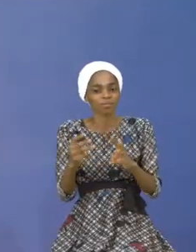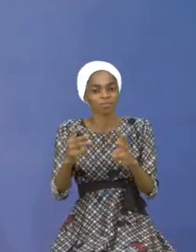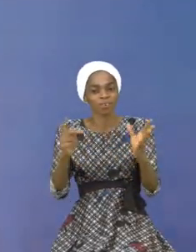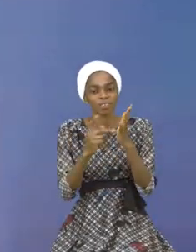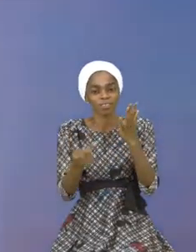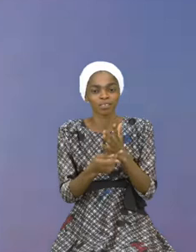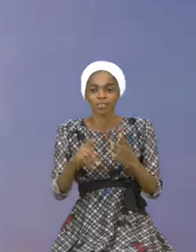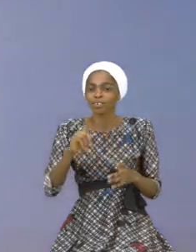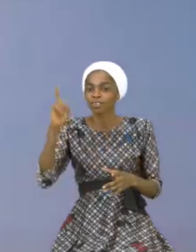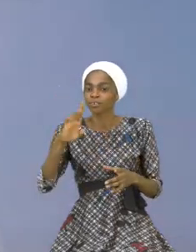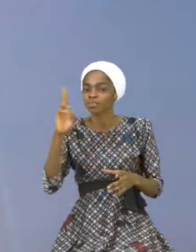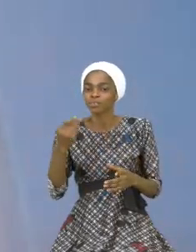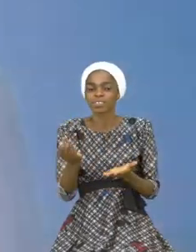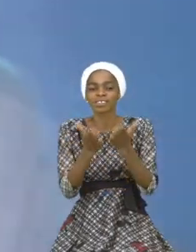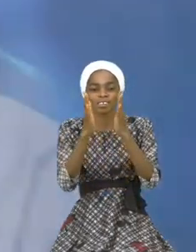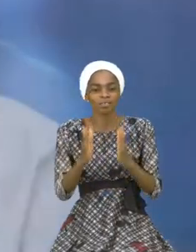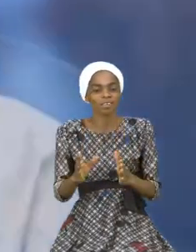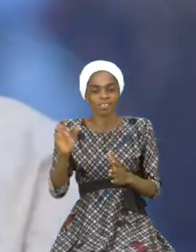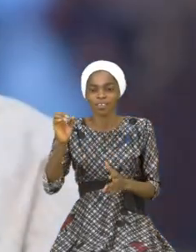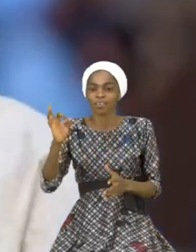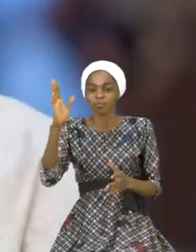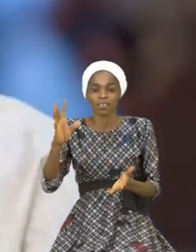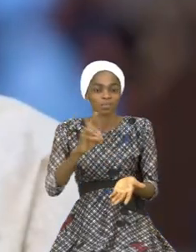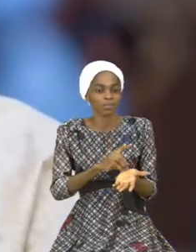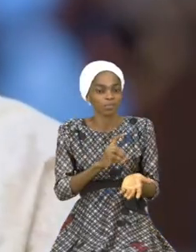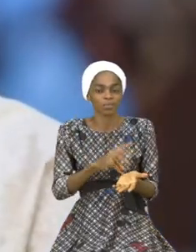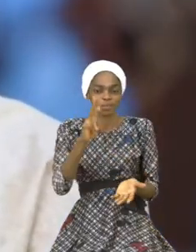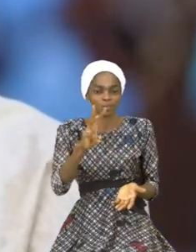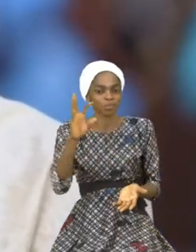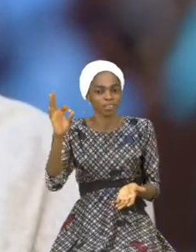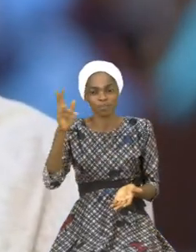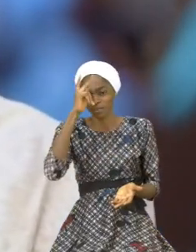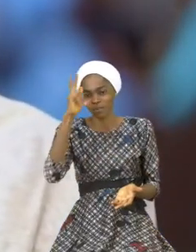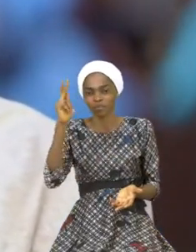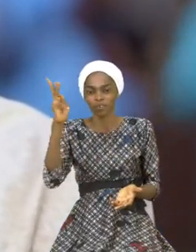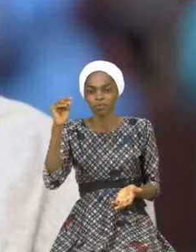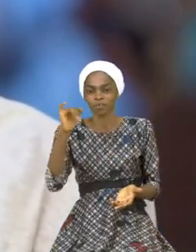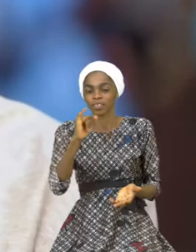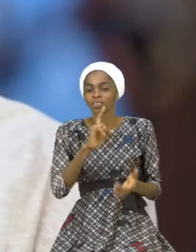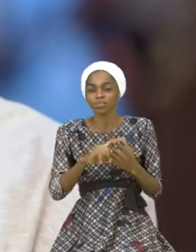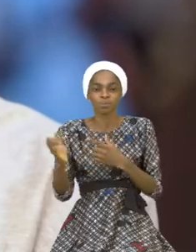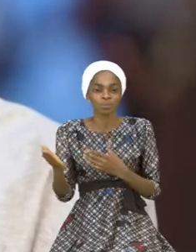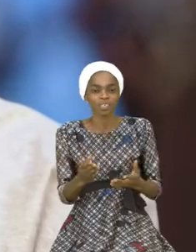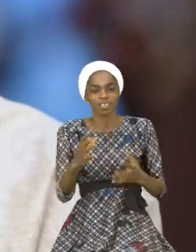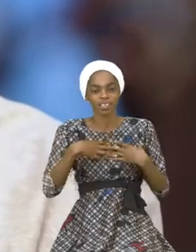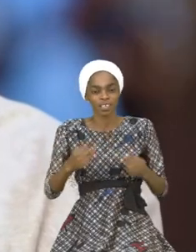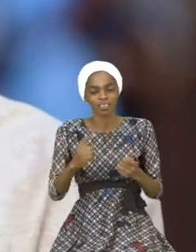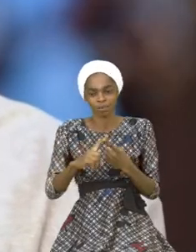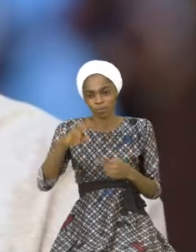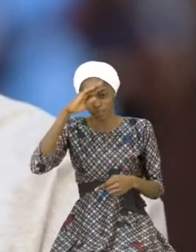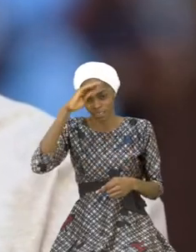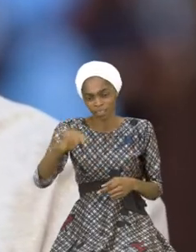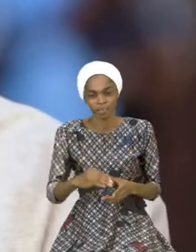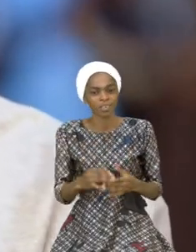doctor pastor w.f comey to bring healing upon me and now i am free